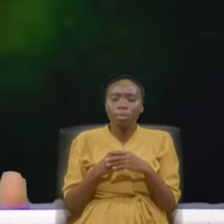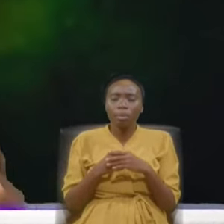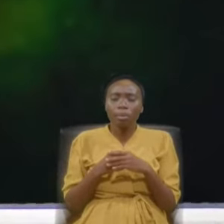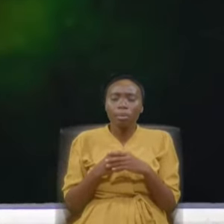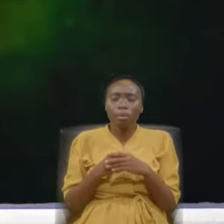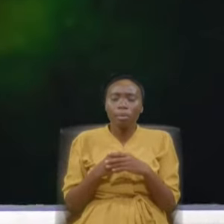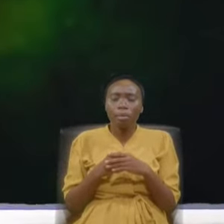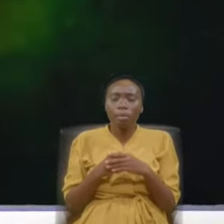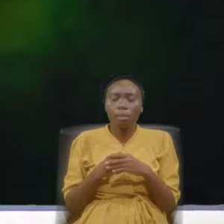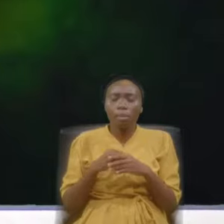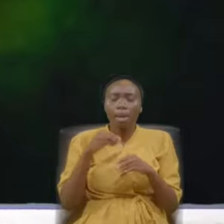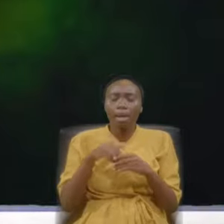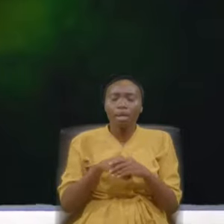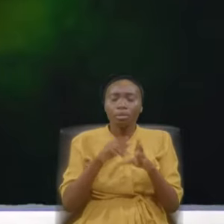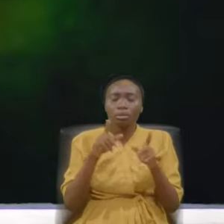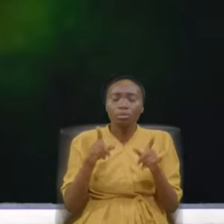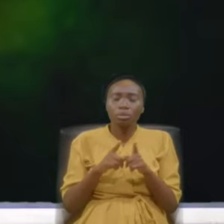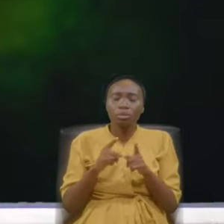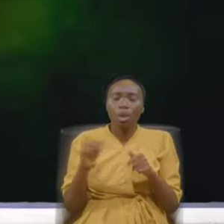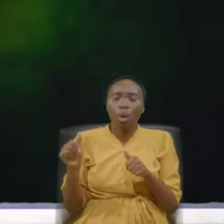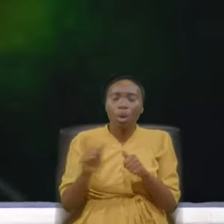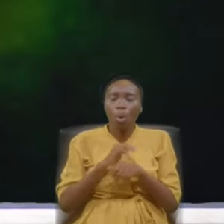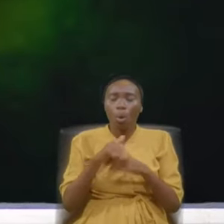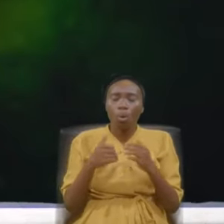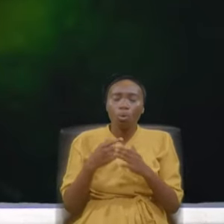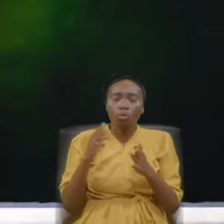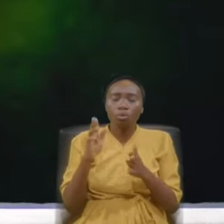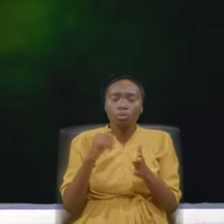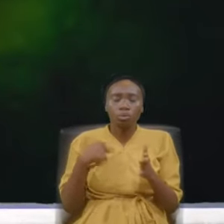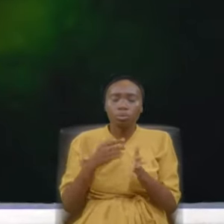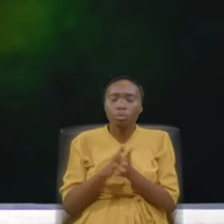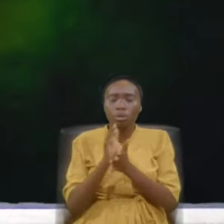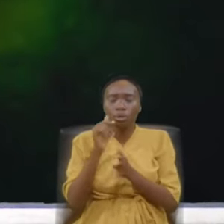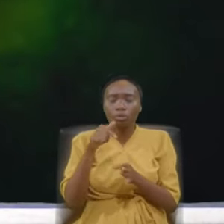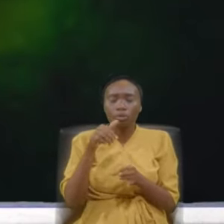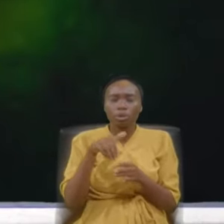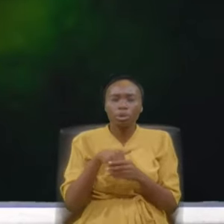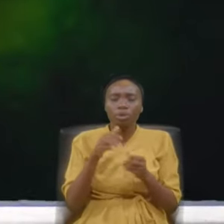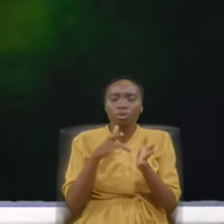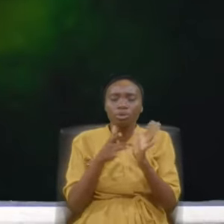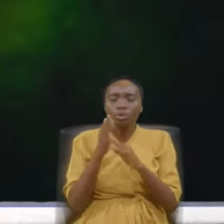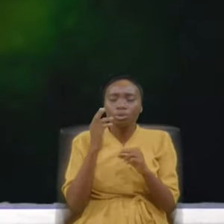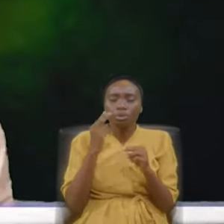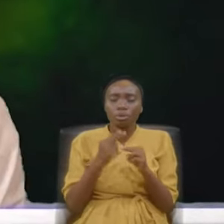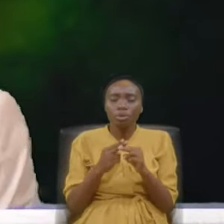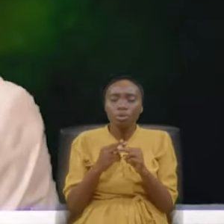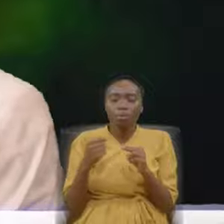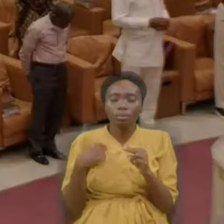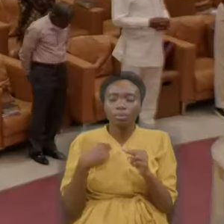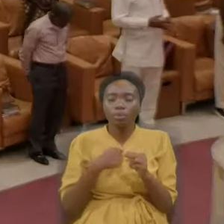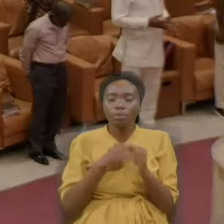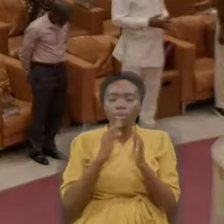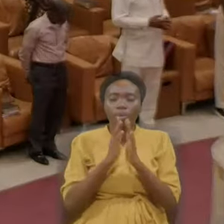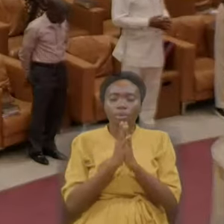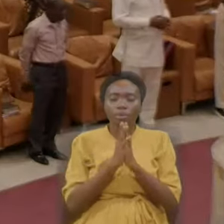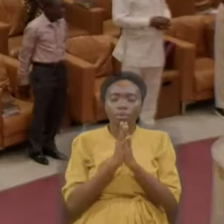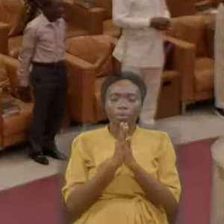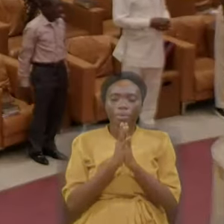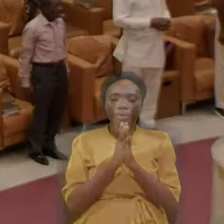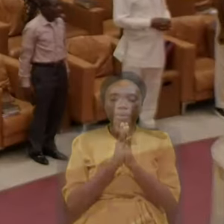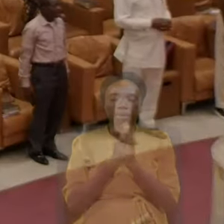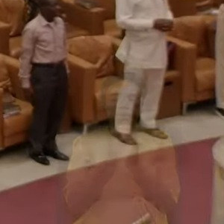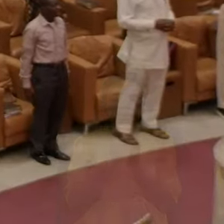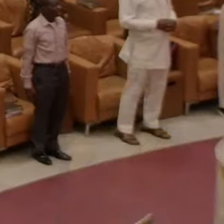of us will be heard. We believe you. We are grateful to you. In Jesus' name, we pray.